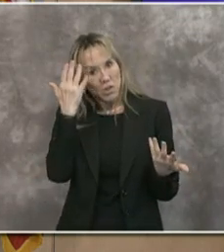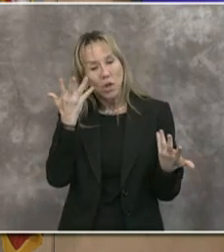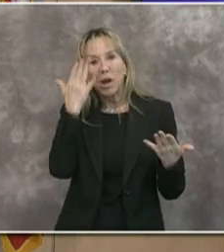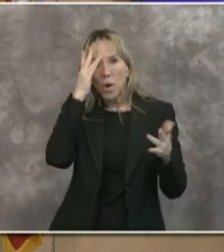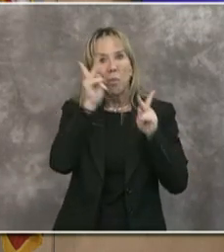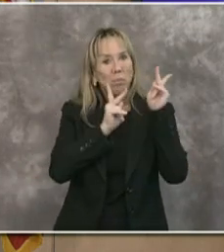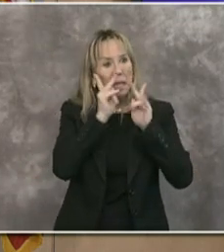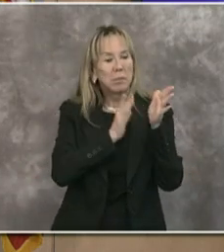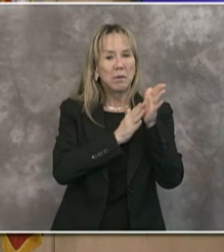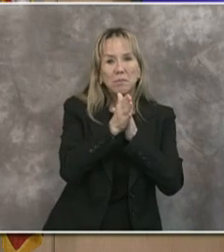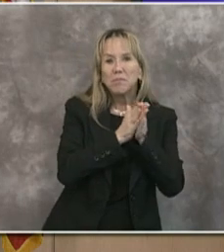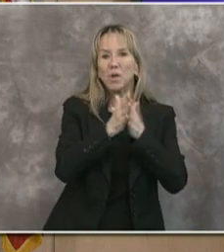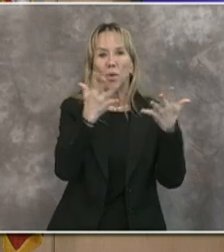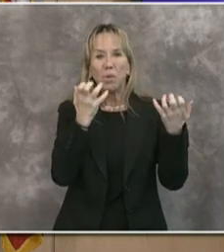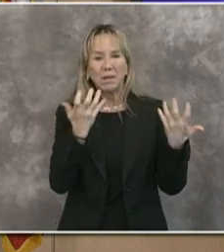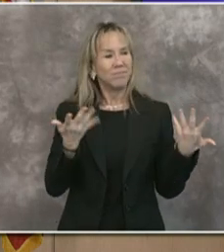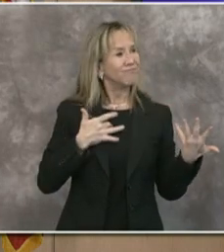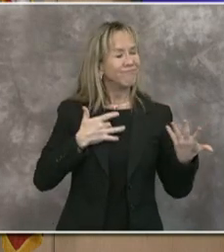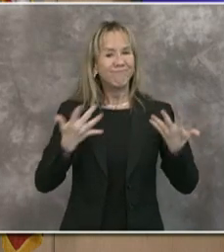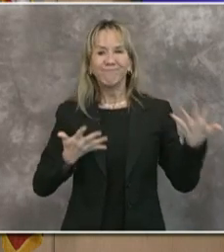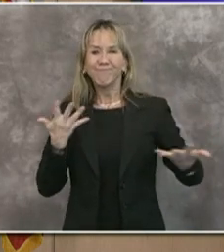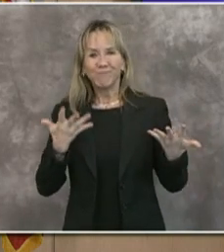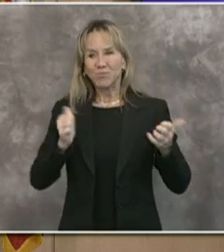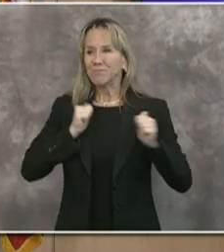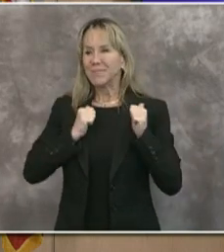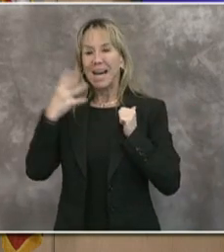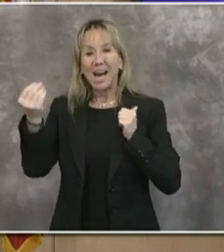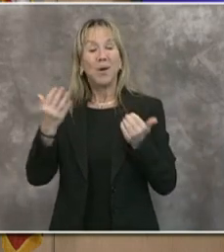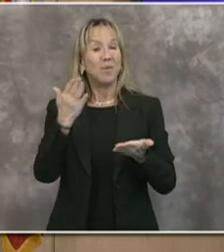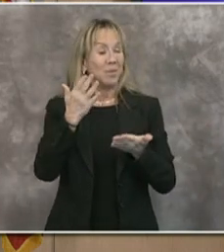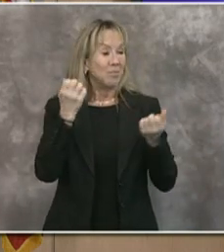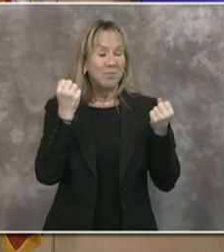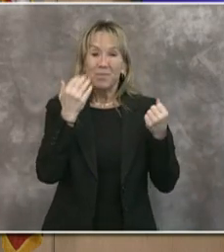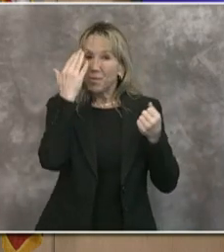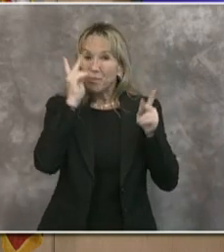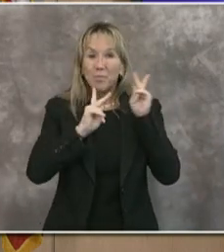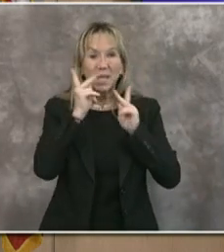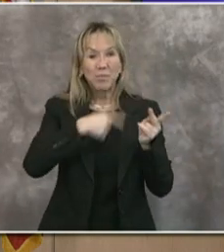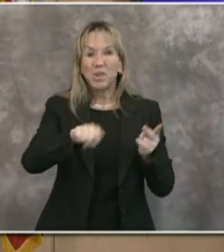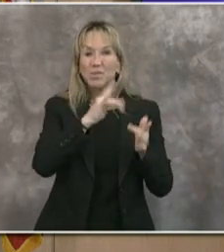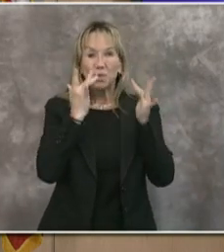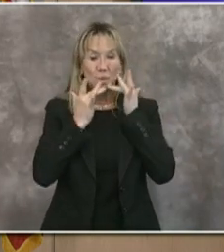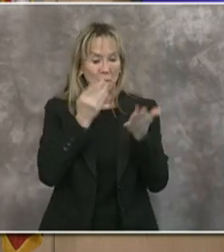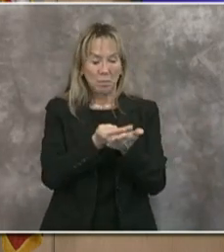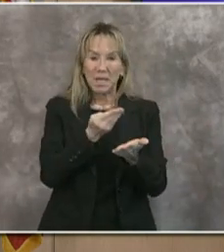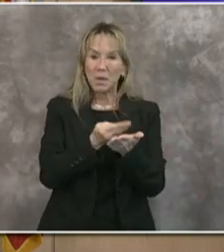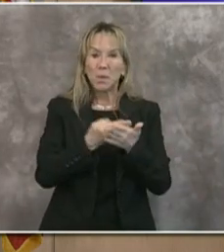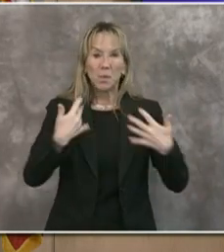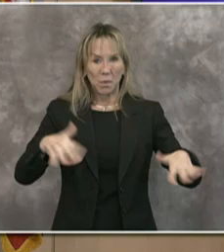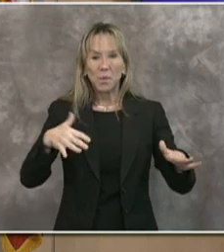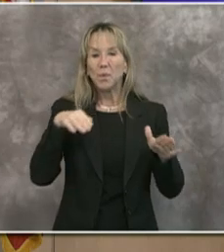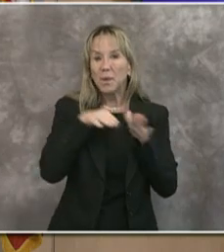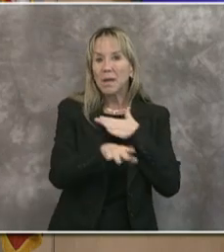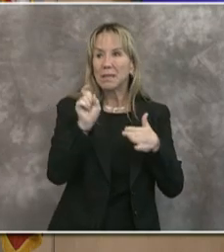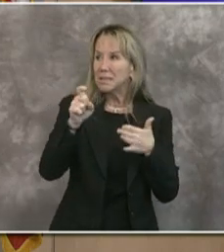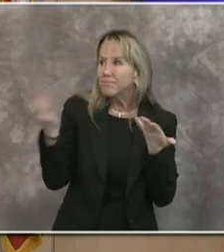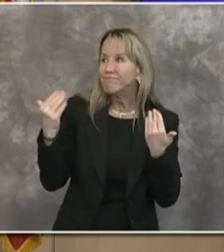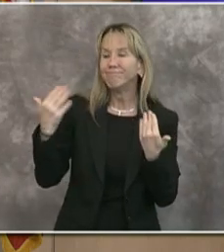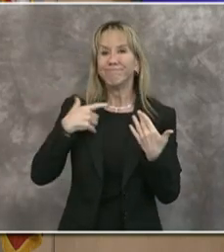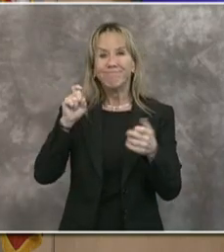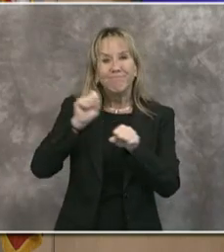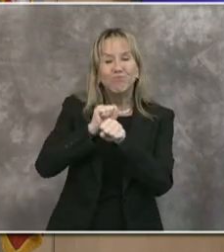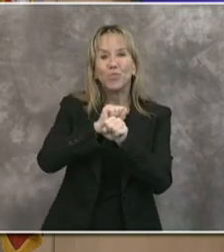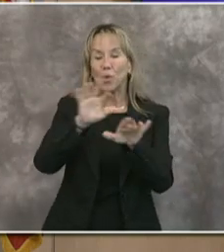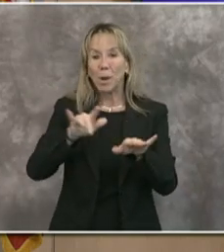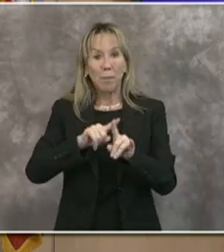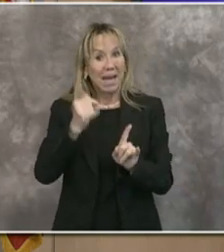are in economic distress. We know that there is a desire to get everything back up and running. But if we don't do it the right way, we